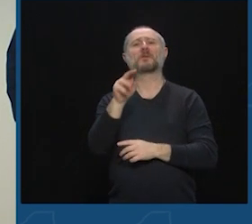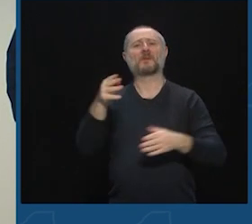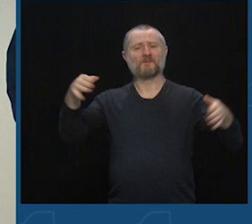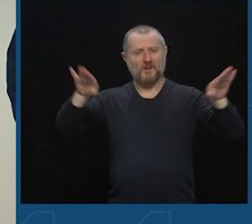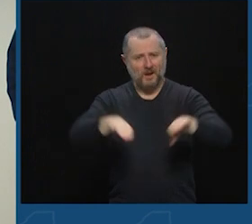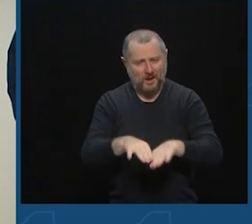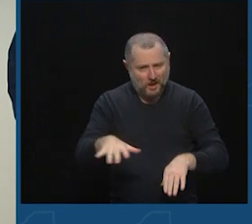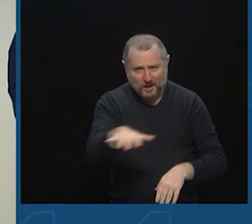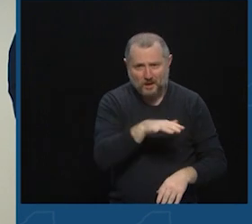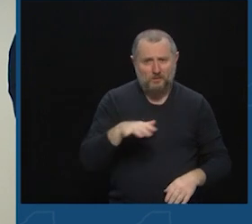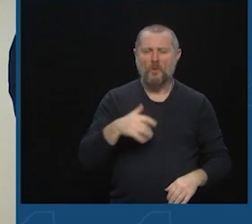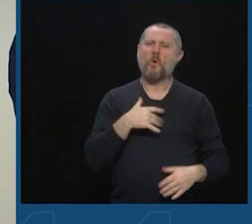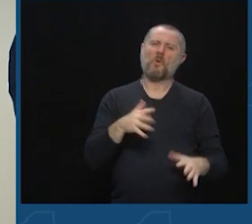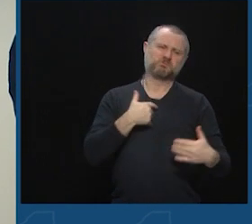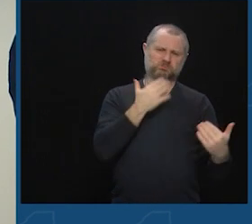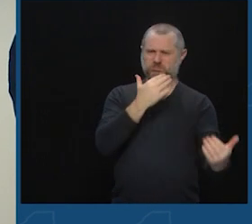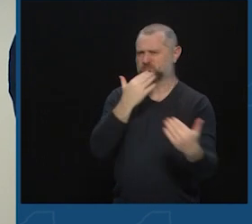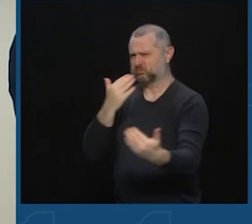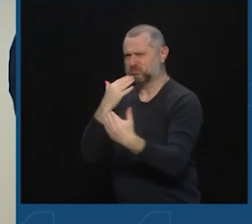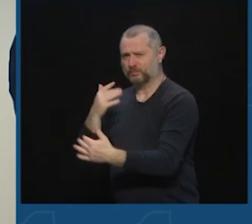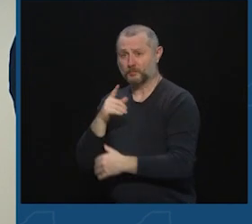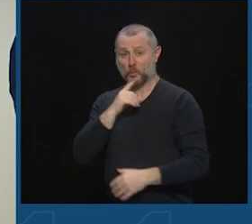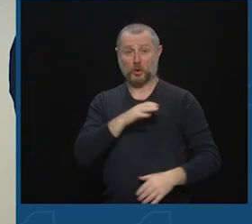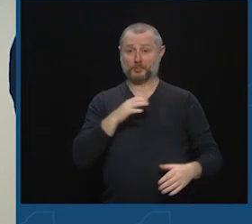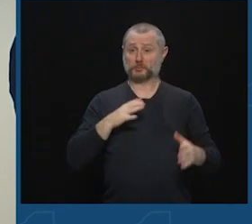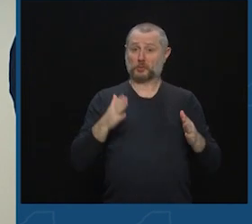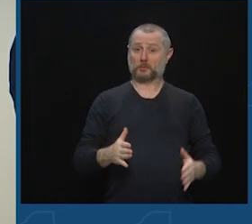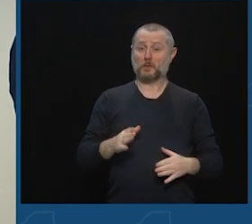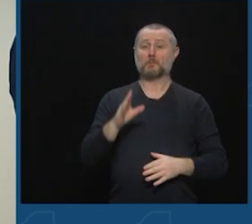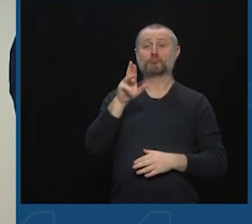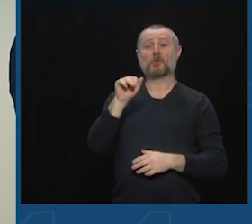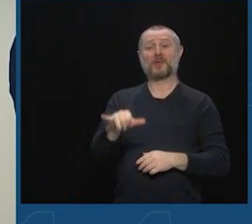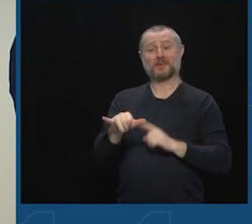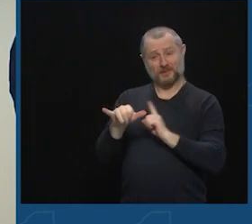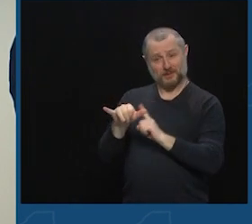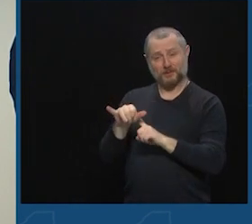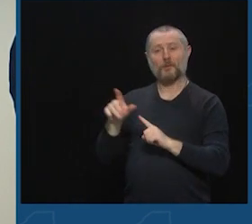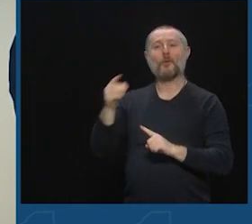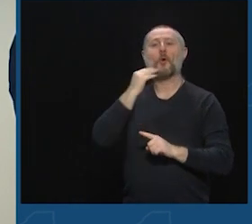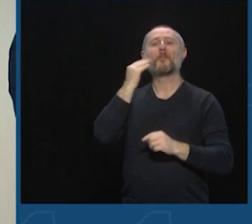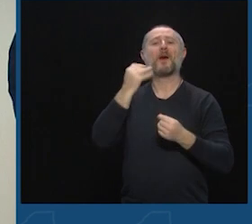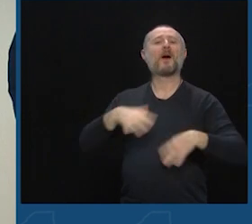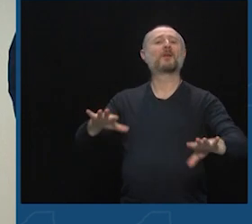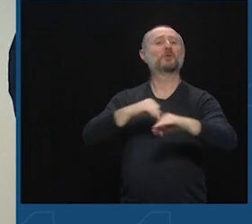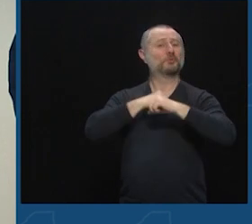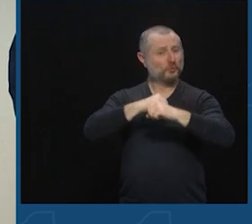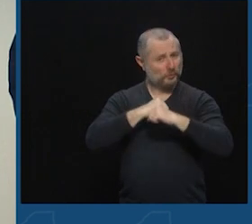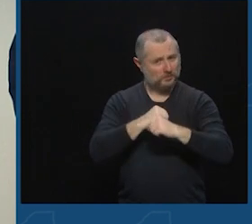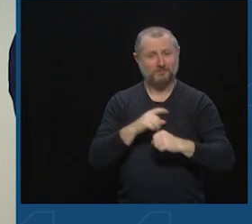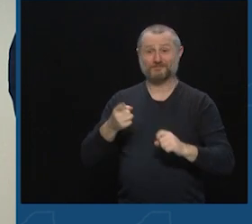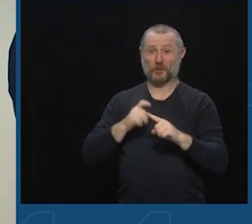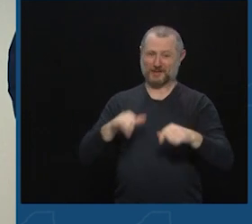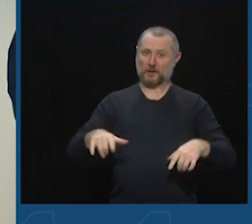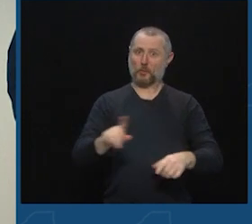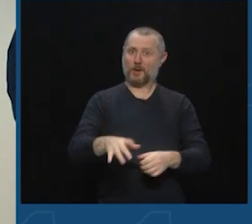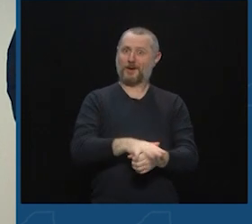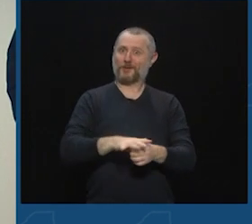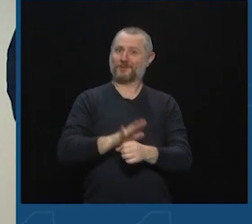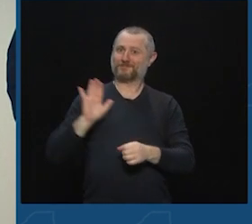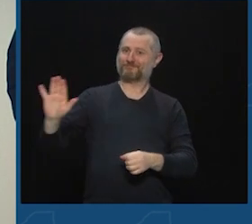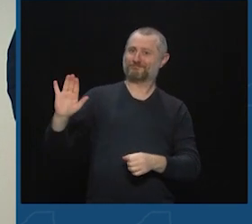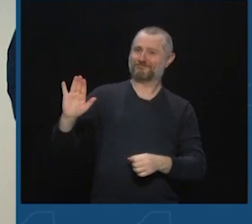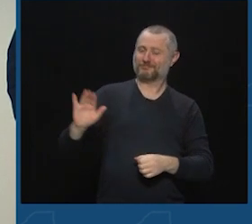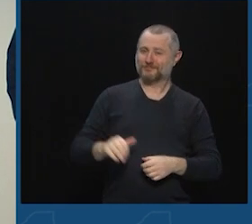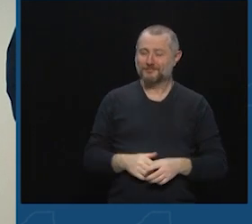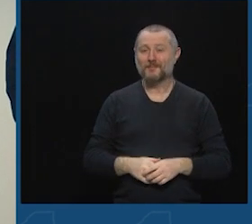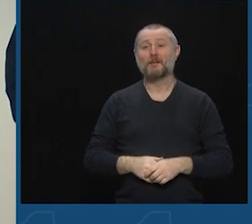Bray, yes, our Commissioner of Homeland Security and Emergency Services, is from Ulster County. And she just had her